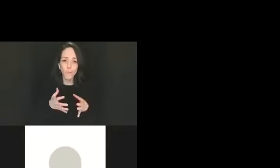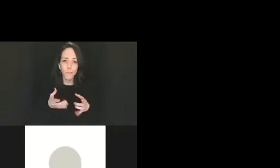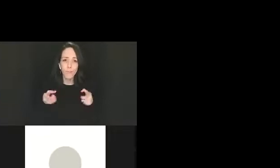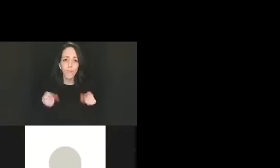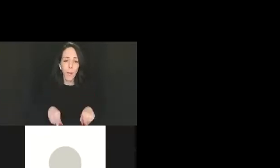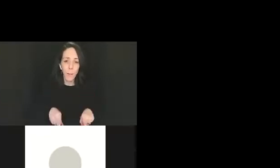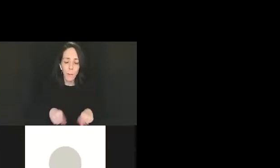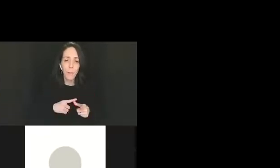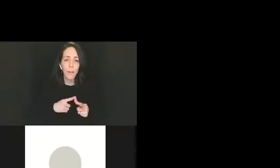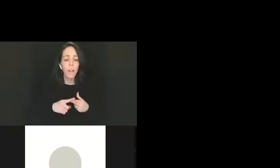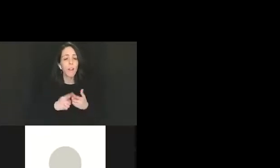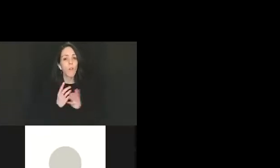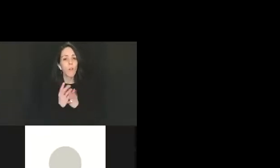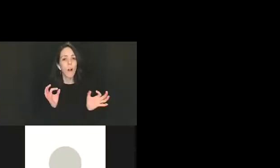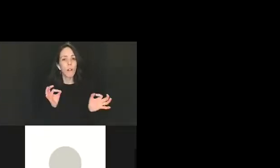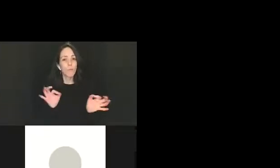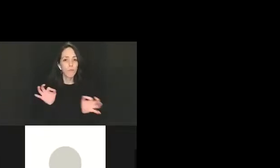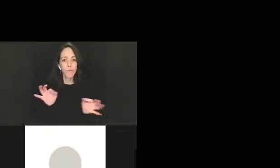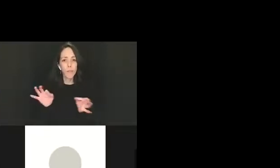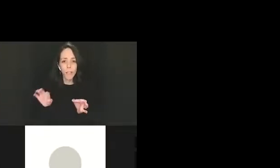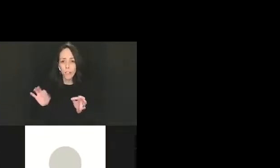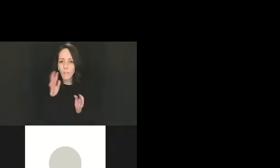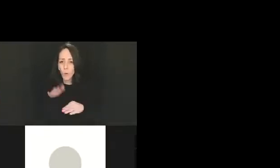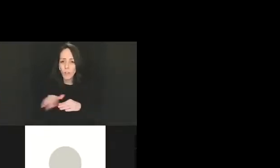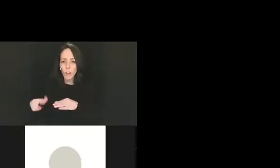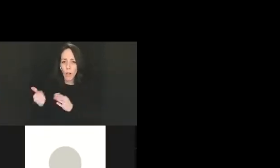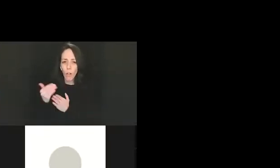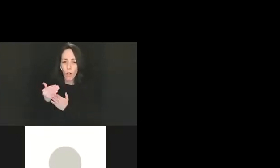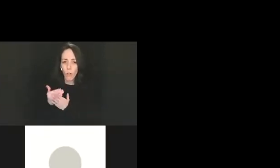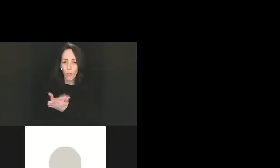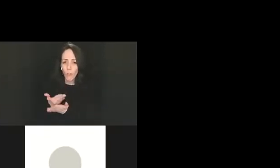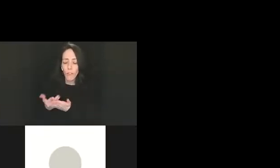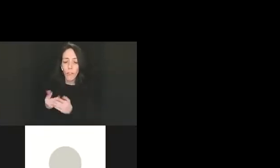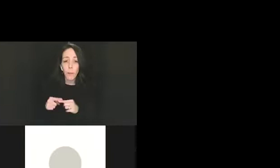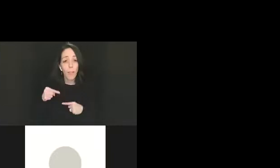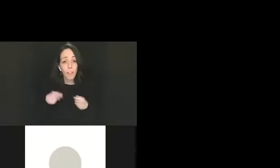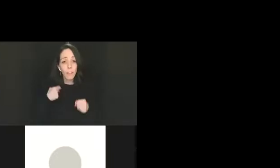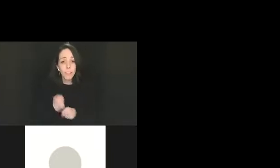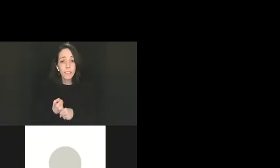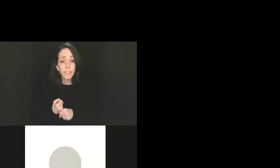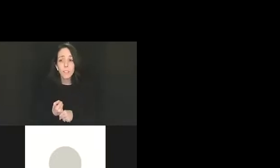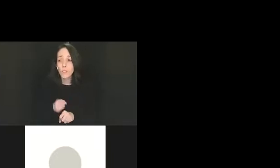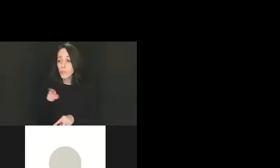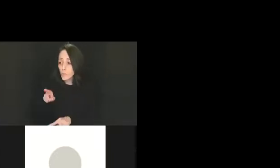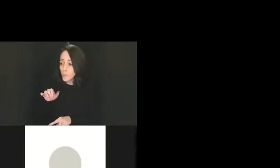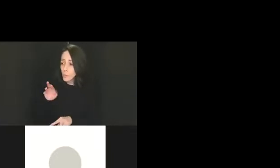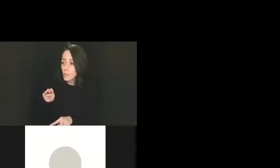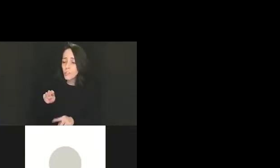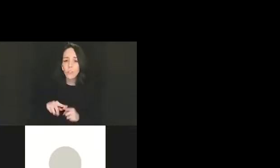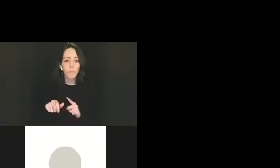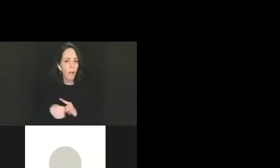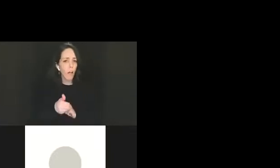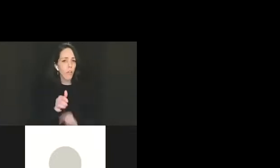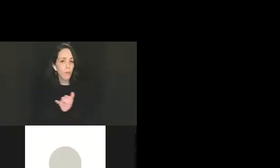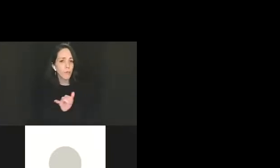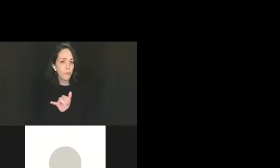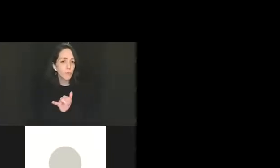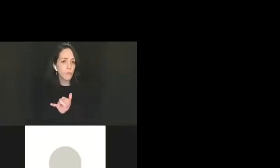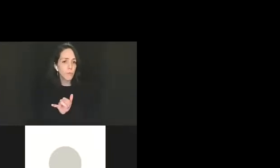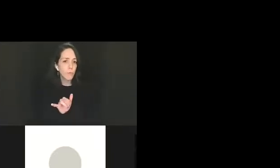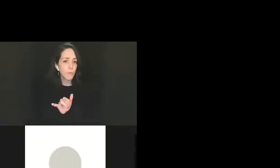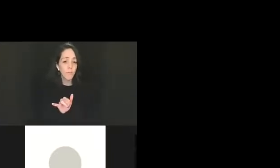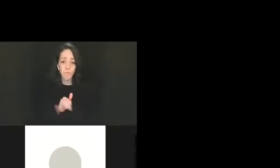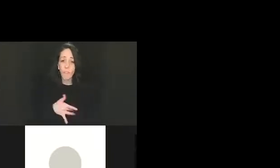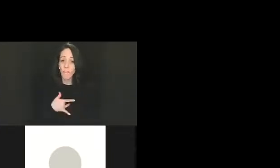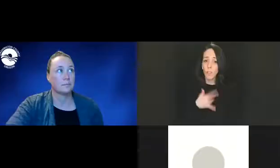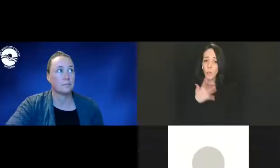the community, especially you, Jim, and everyone that is with you on this journey to push for